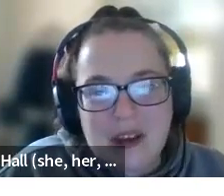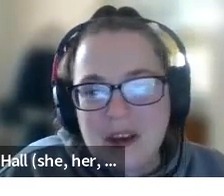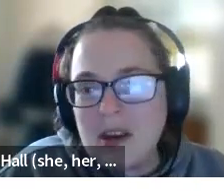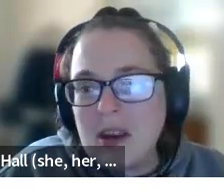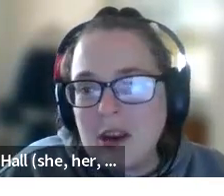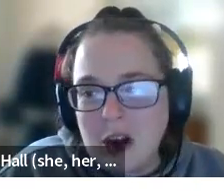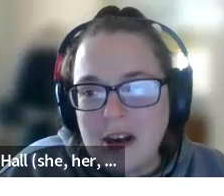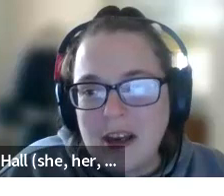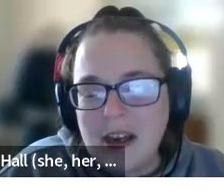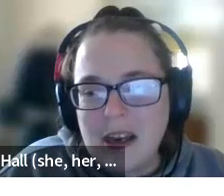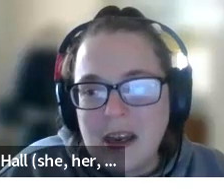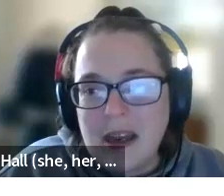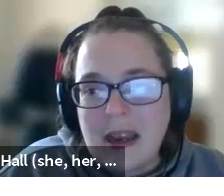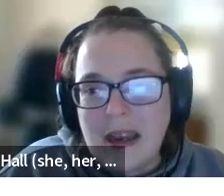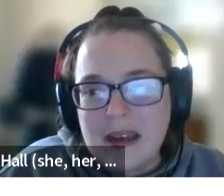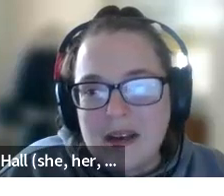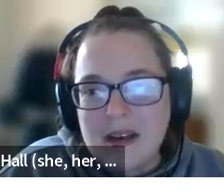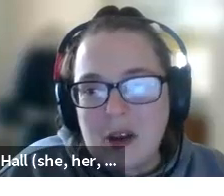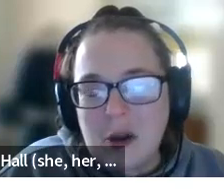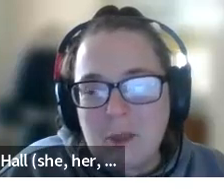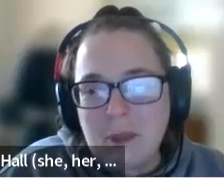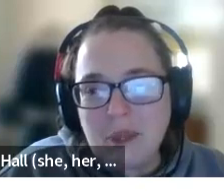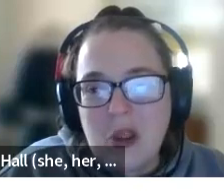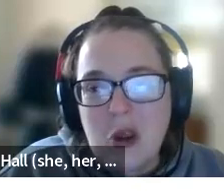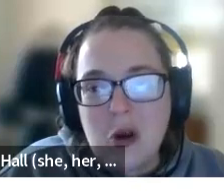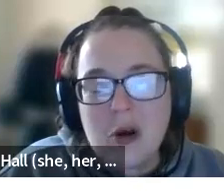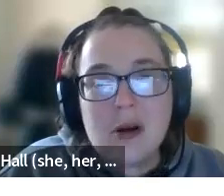community living, gardening, and